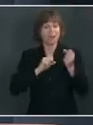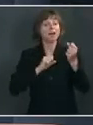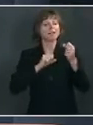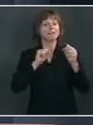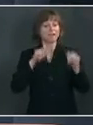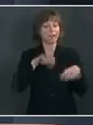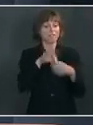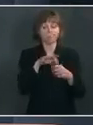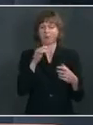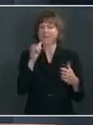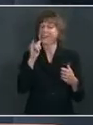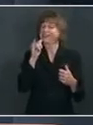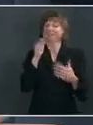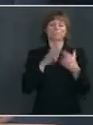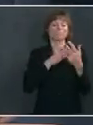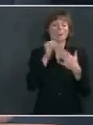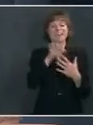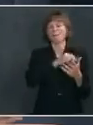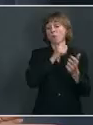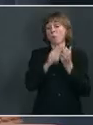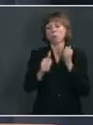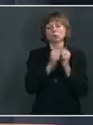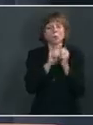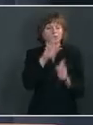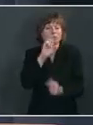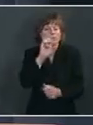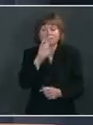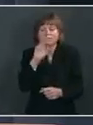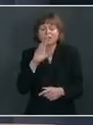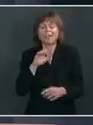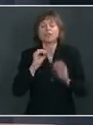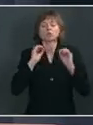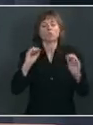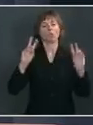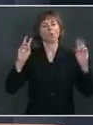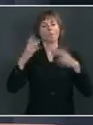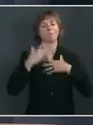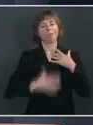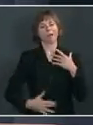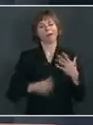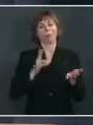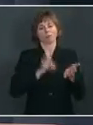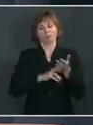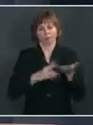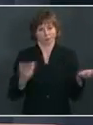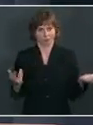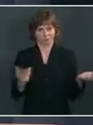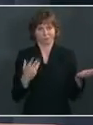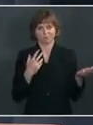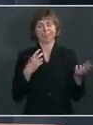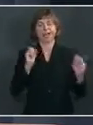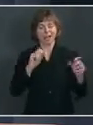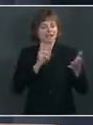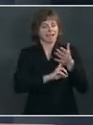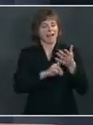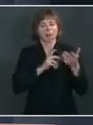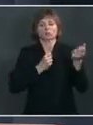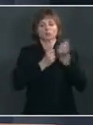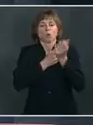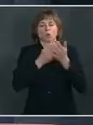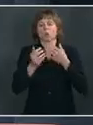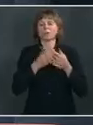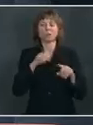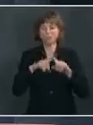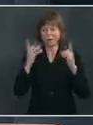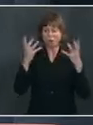even if it goes through with reconciliation. There's no blood oath anybody signs. They're able to sign to support it regardless. And he wants this to be a